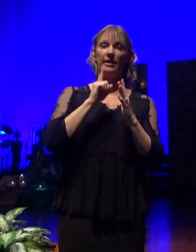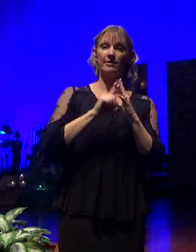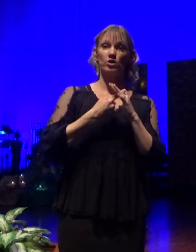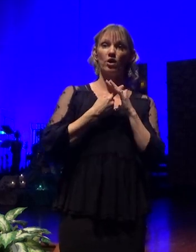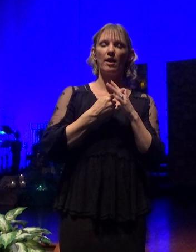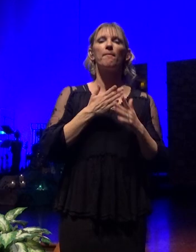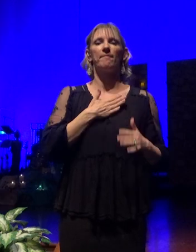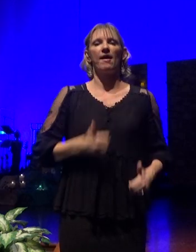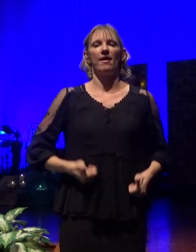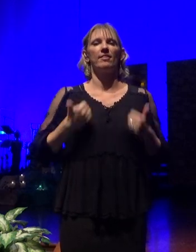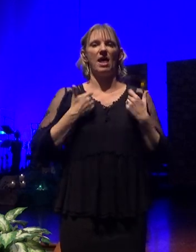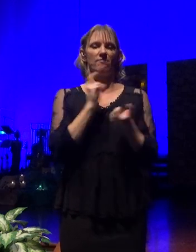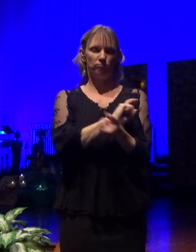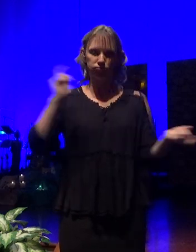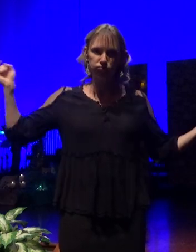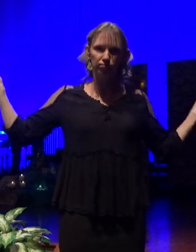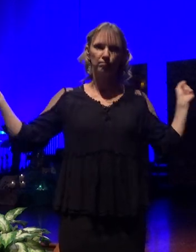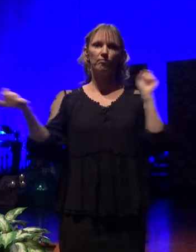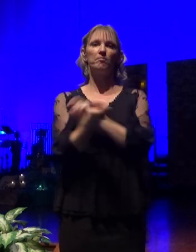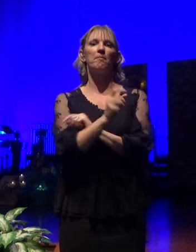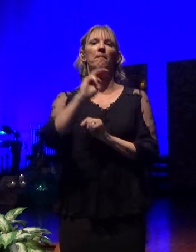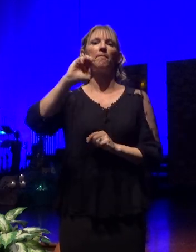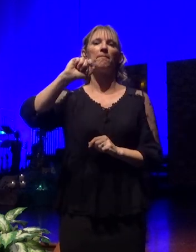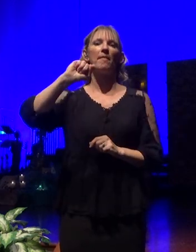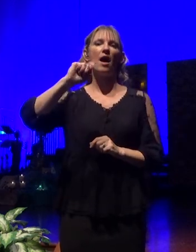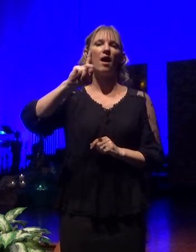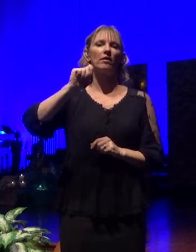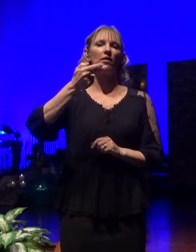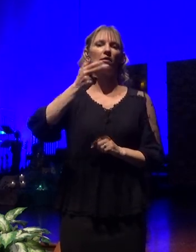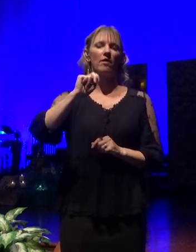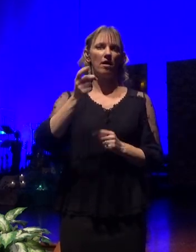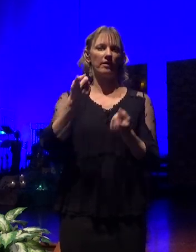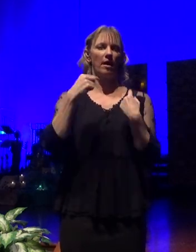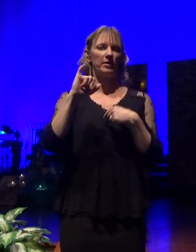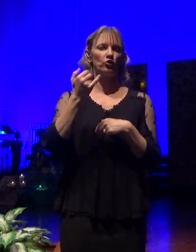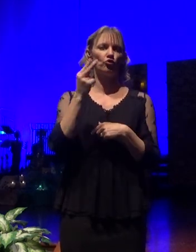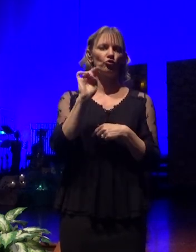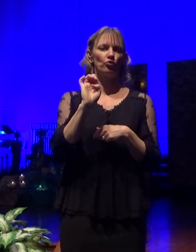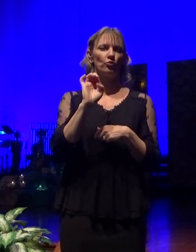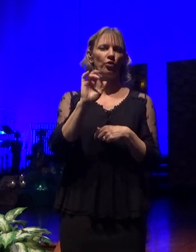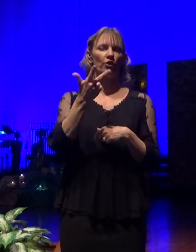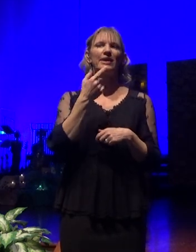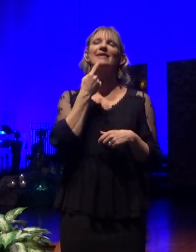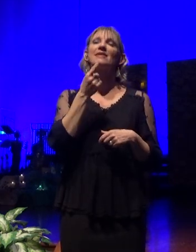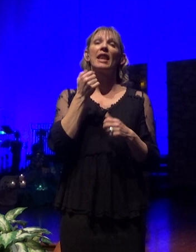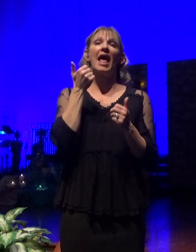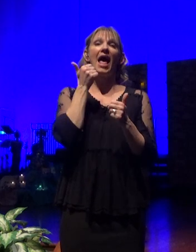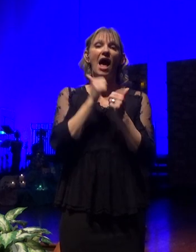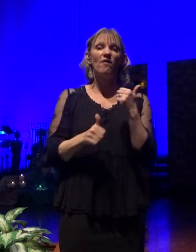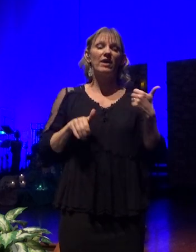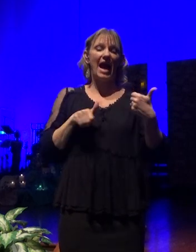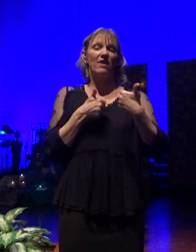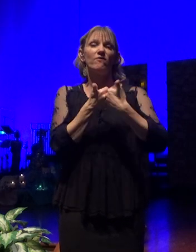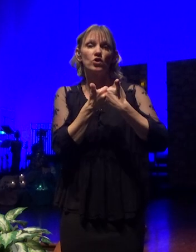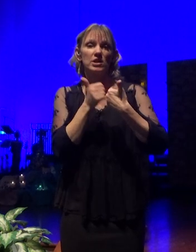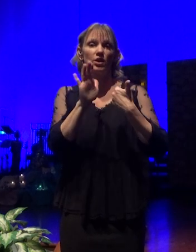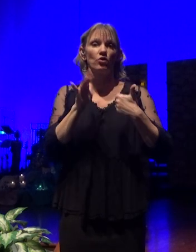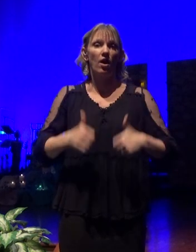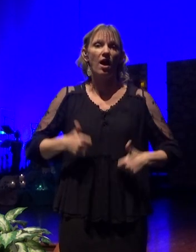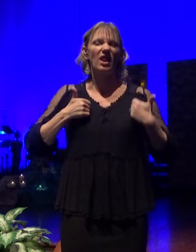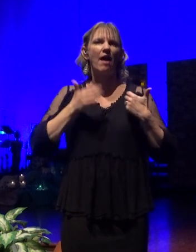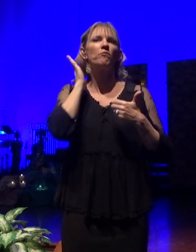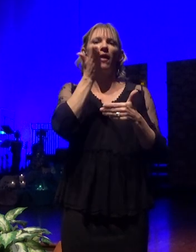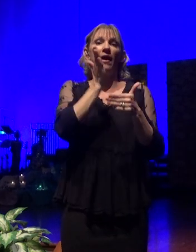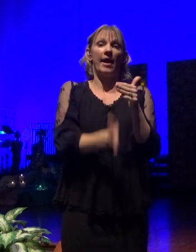changed. The great Matt Kahn, who's coming here on June 3rd, says, every adversity in your life will come to an end the